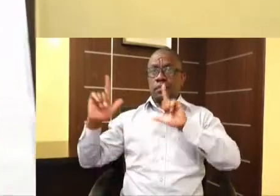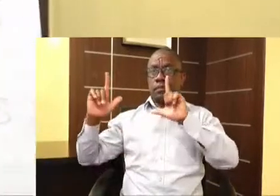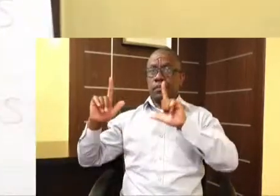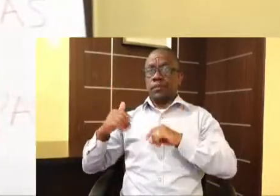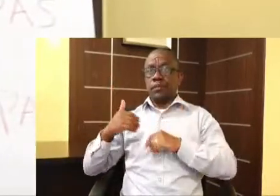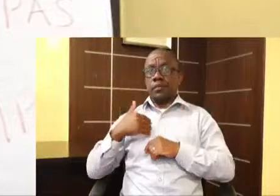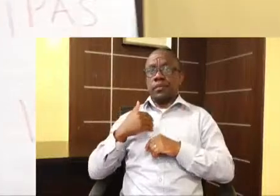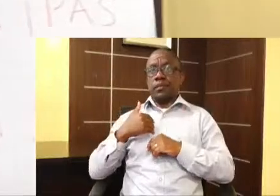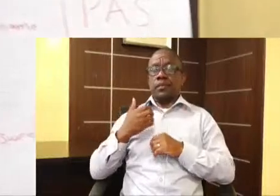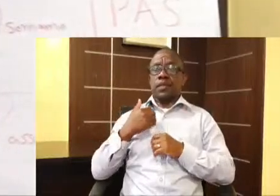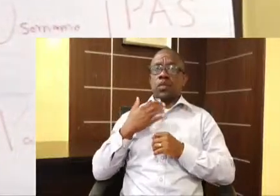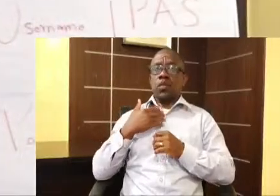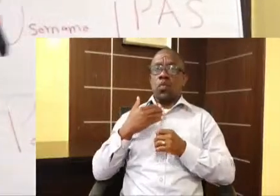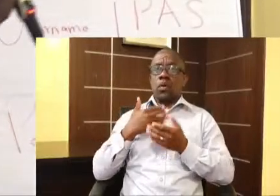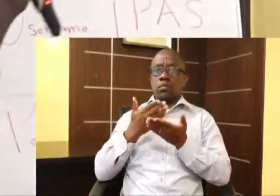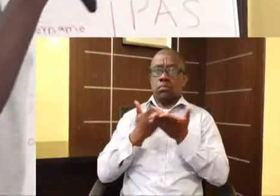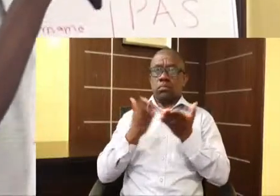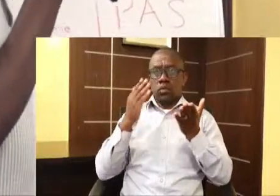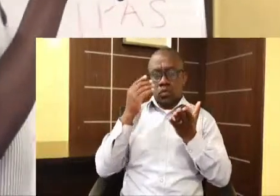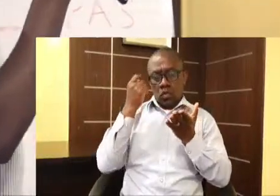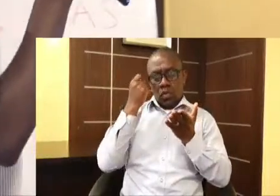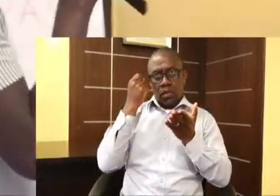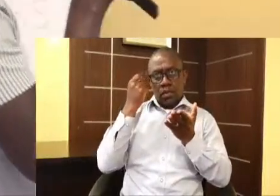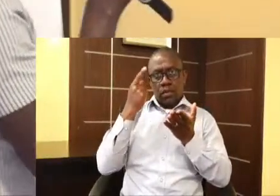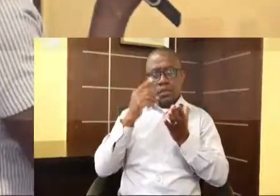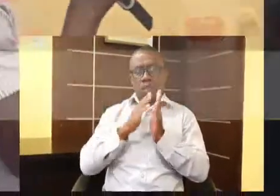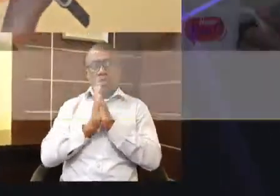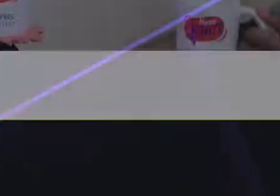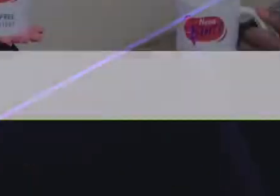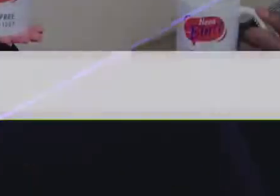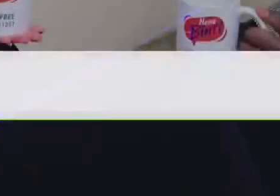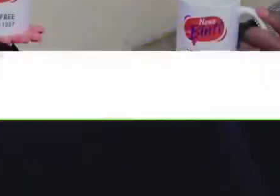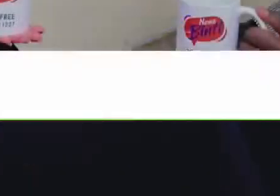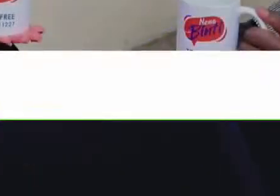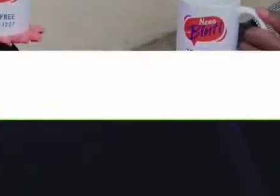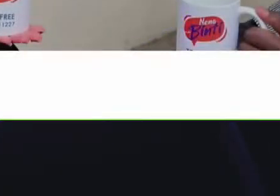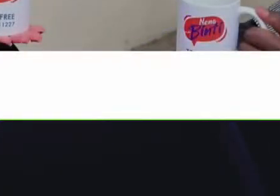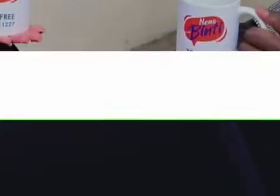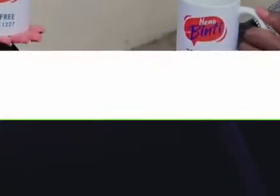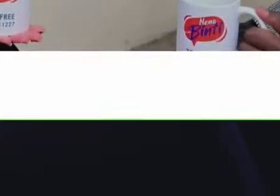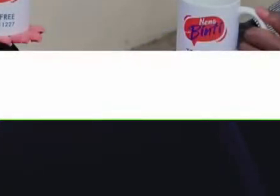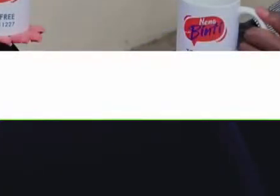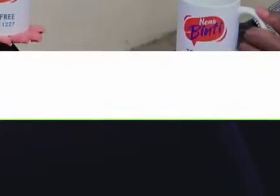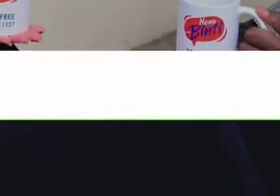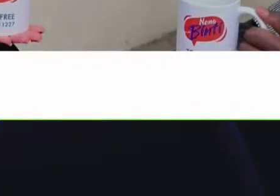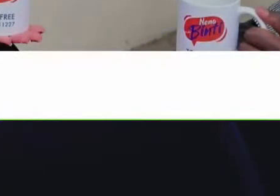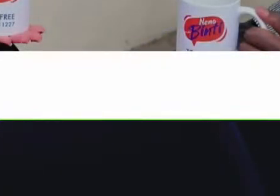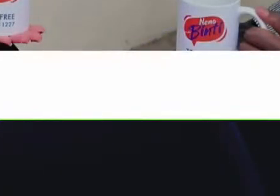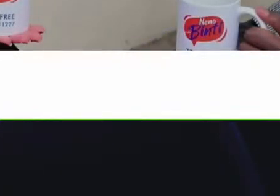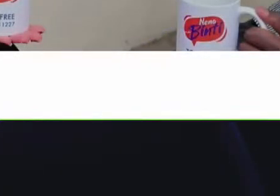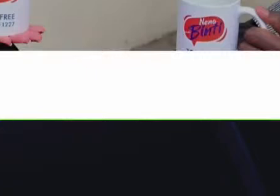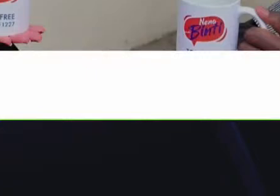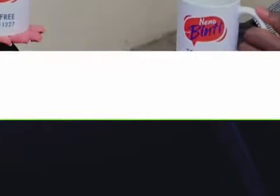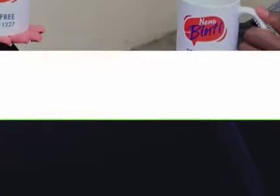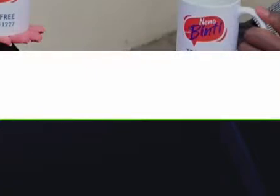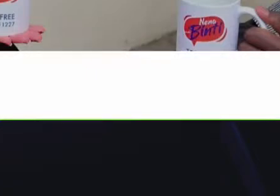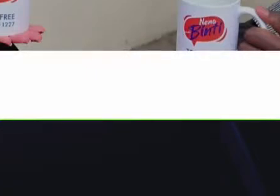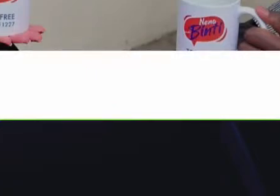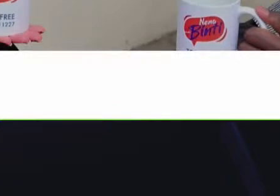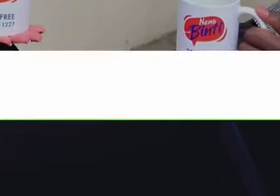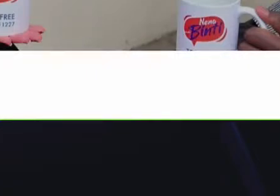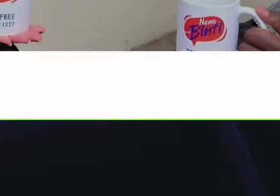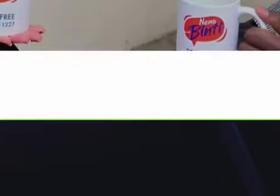want to take this scenario. Back then, when you're in the university, let's say you are in